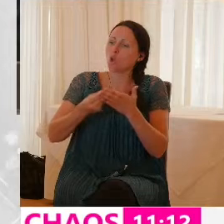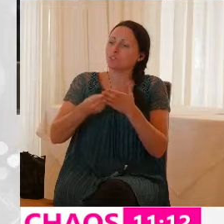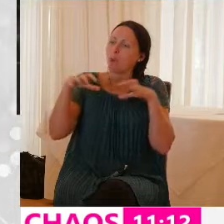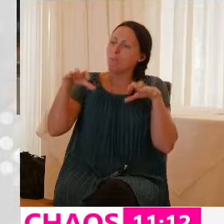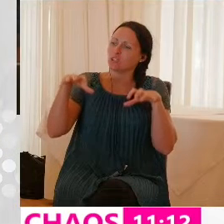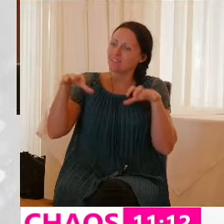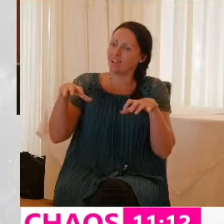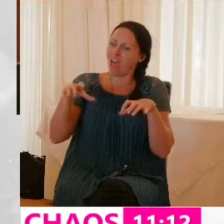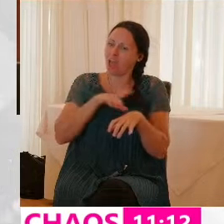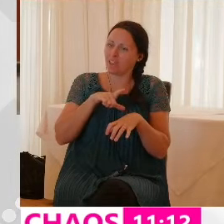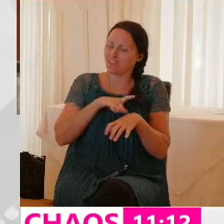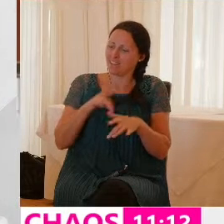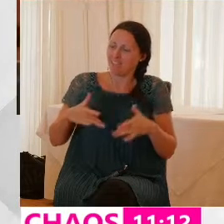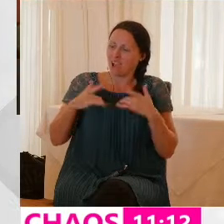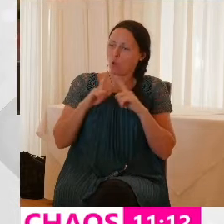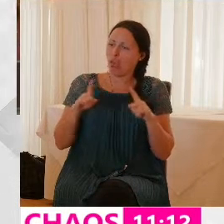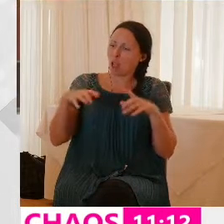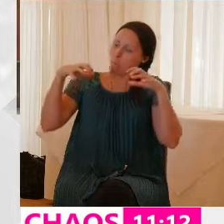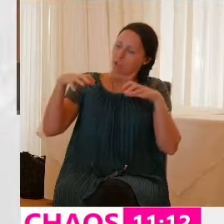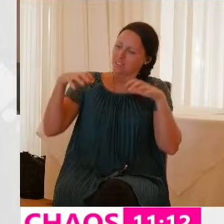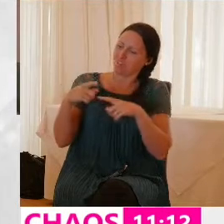like a monster for them. But